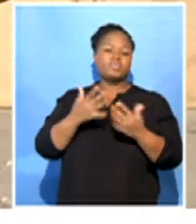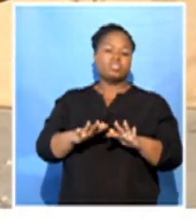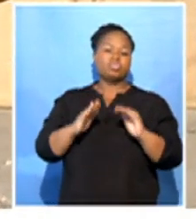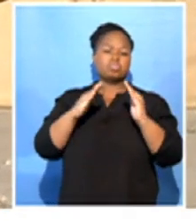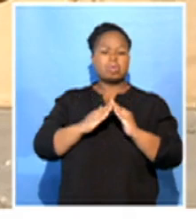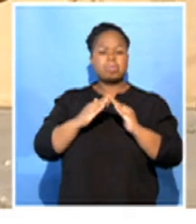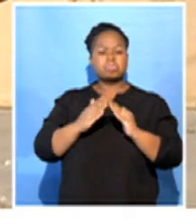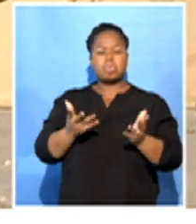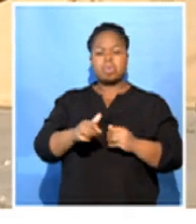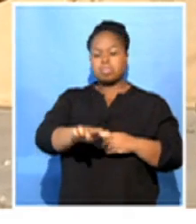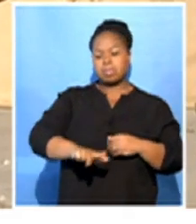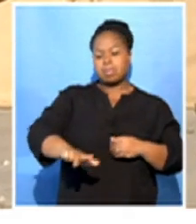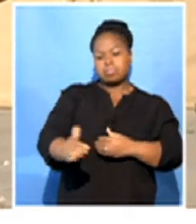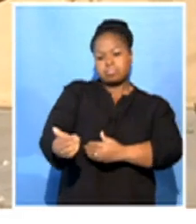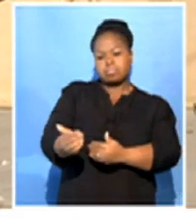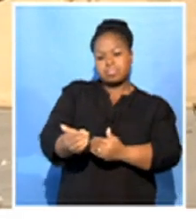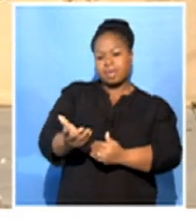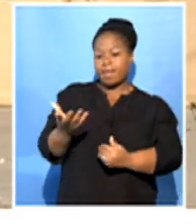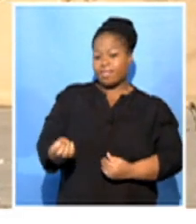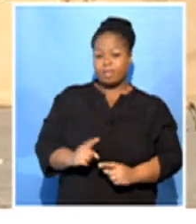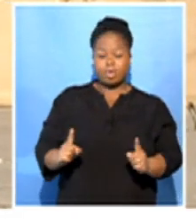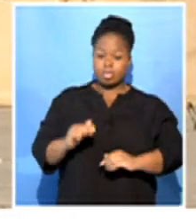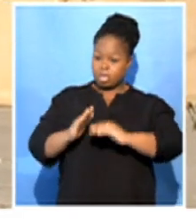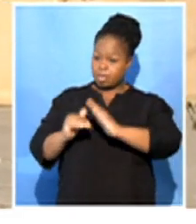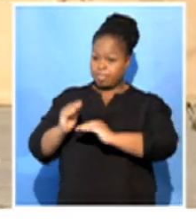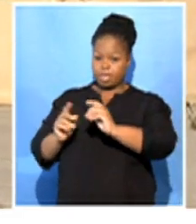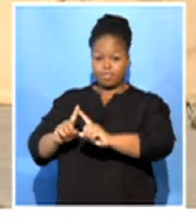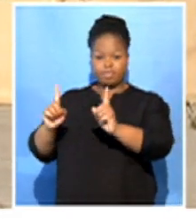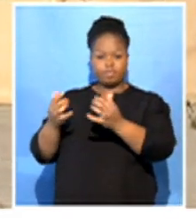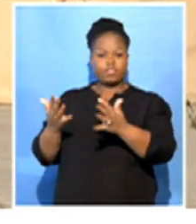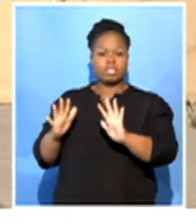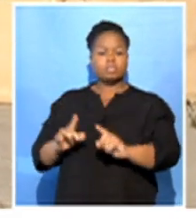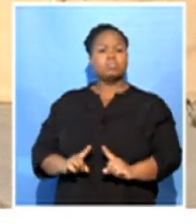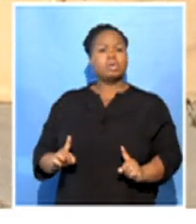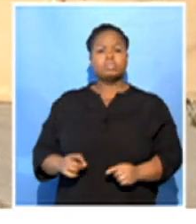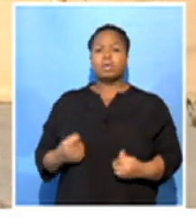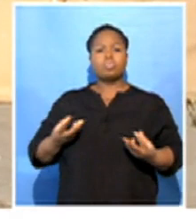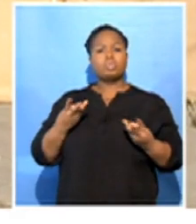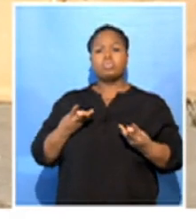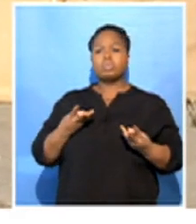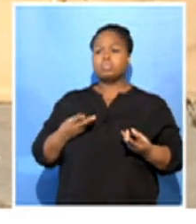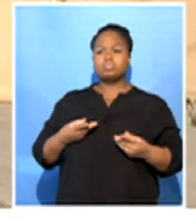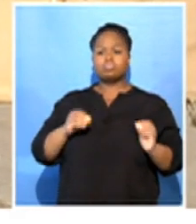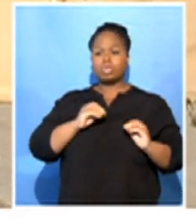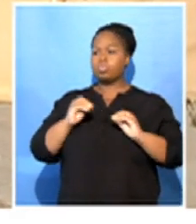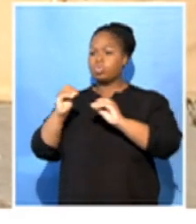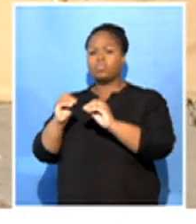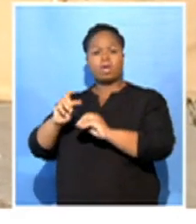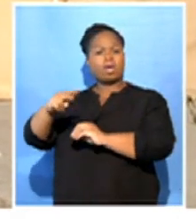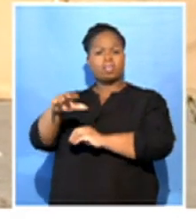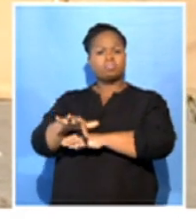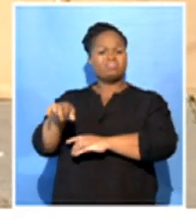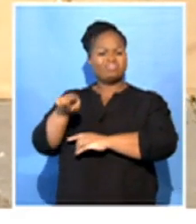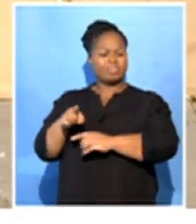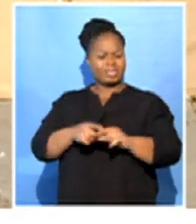a piece of land nearby, and the houses were built, but they're saying that people who are not there moved